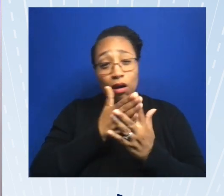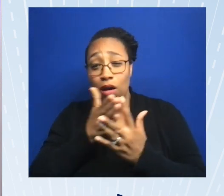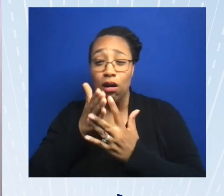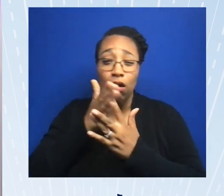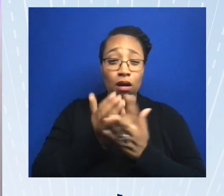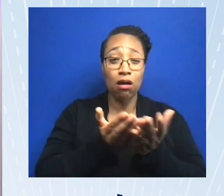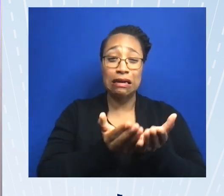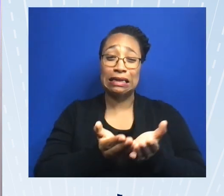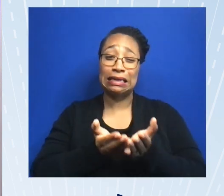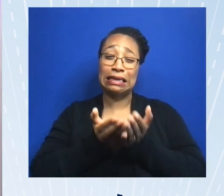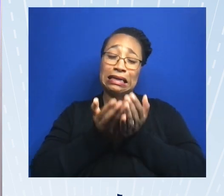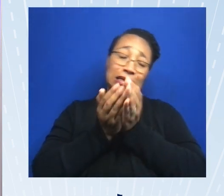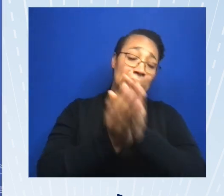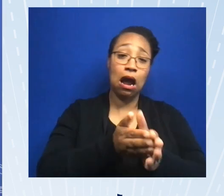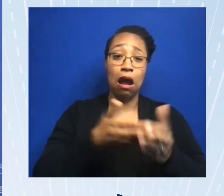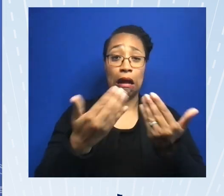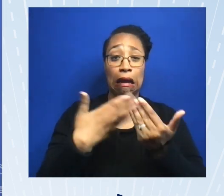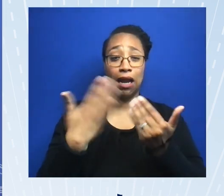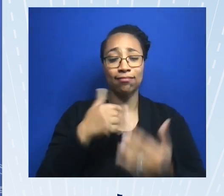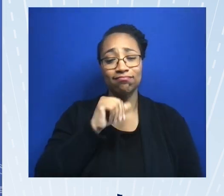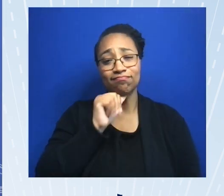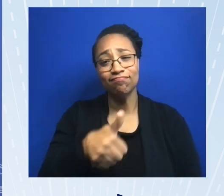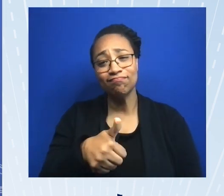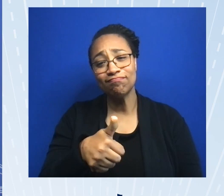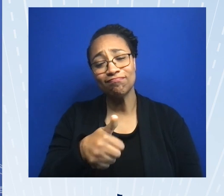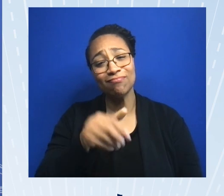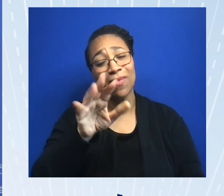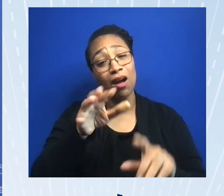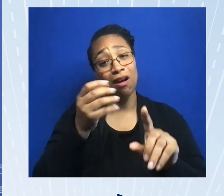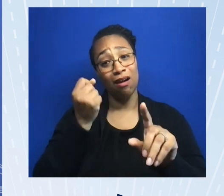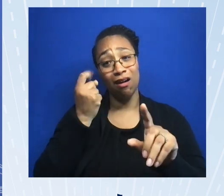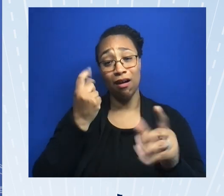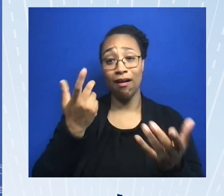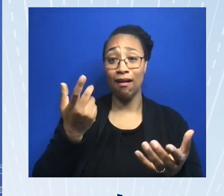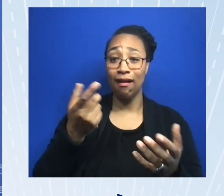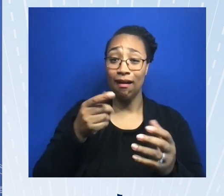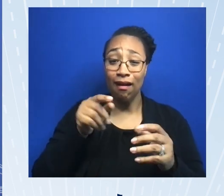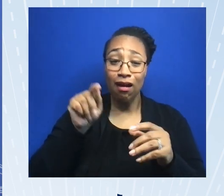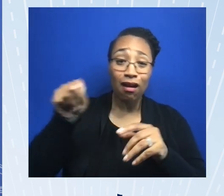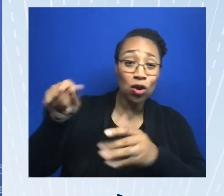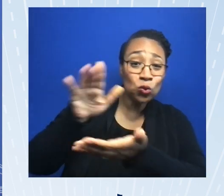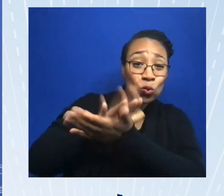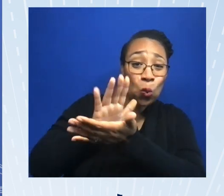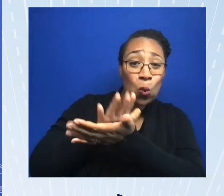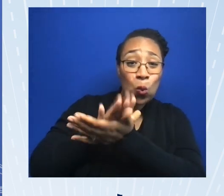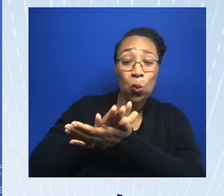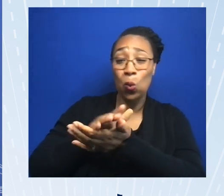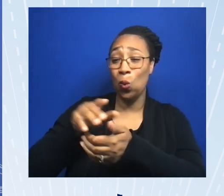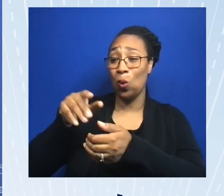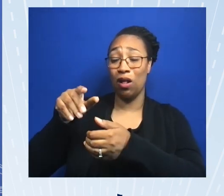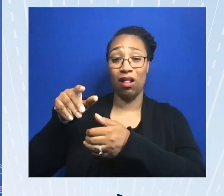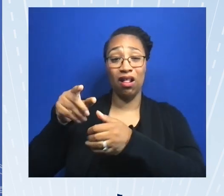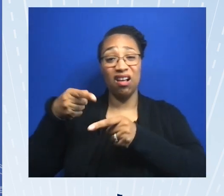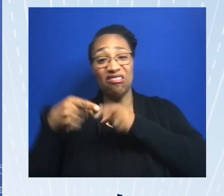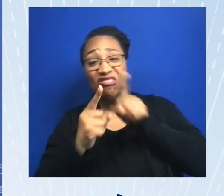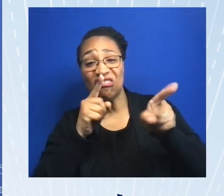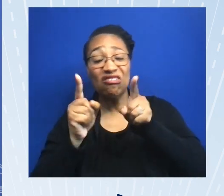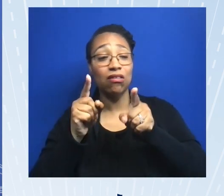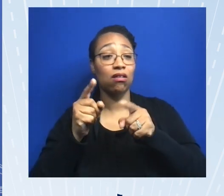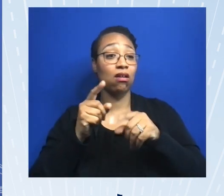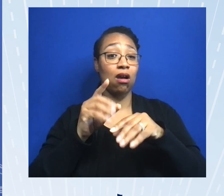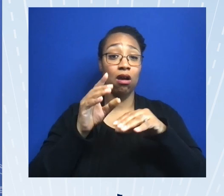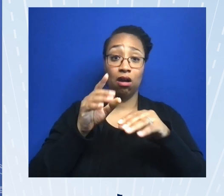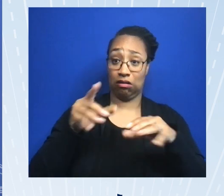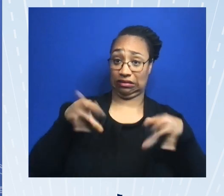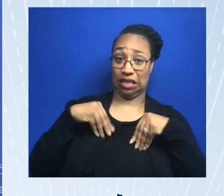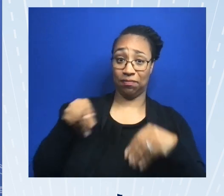girl. Her family moved west to seek a more open-minded and tolerant place. She met my father in Los Angeles, where they married